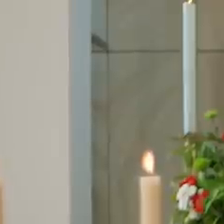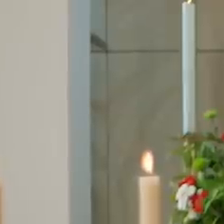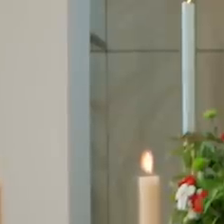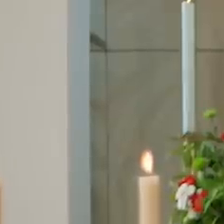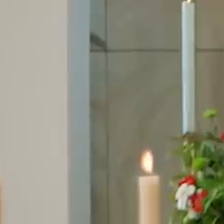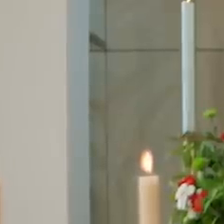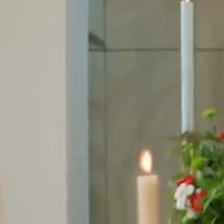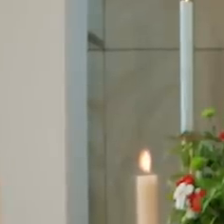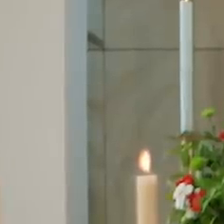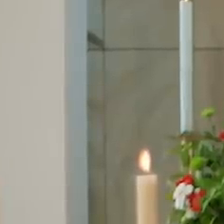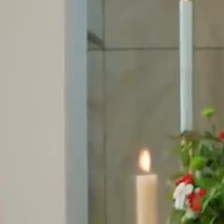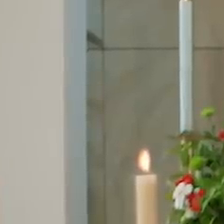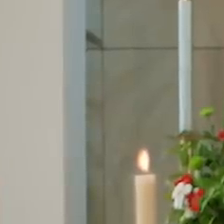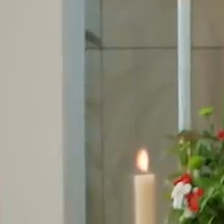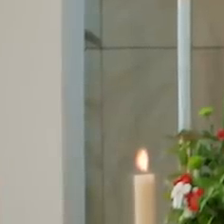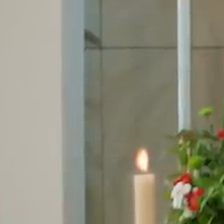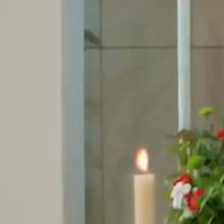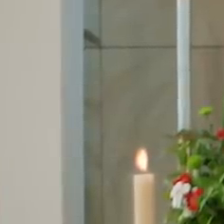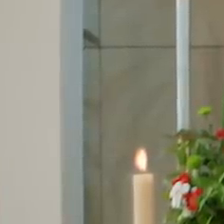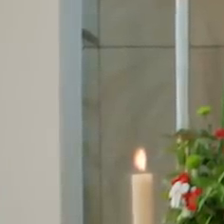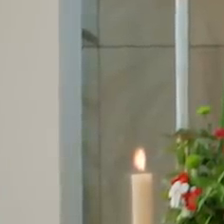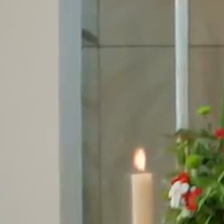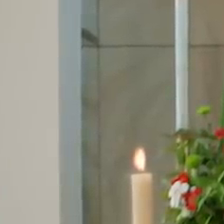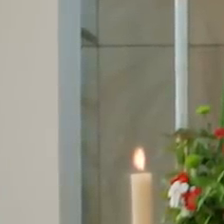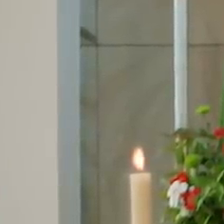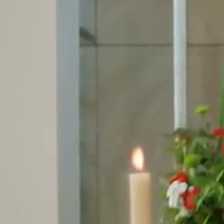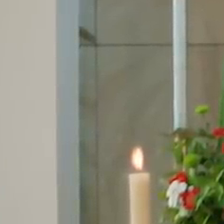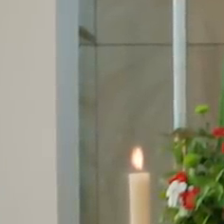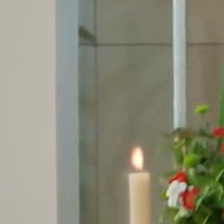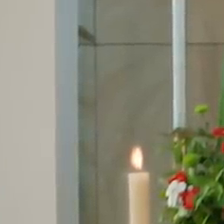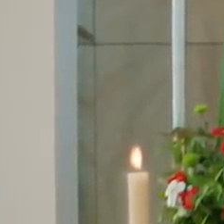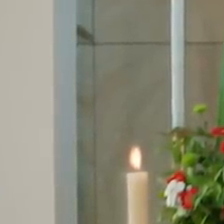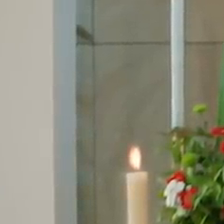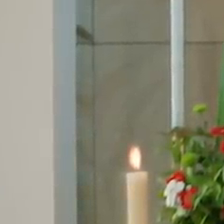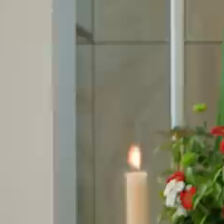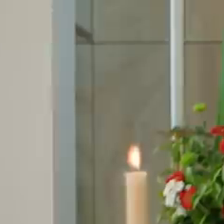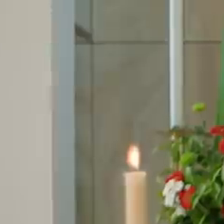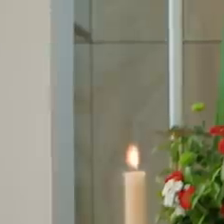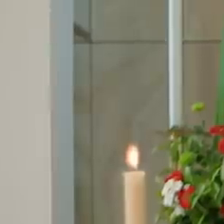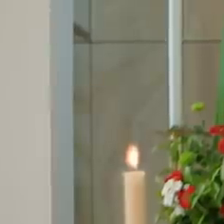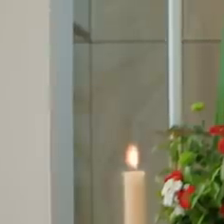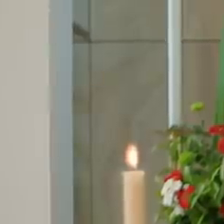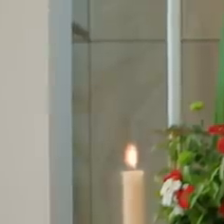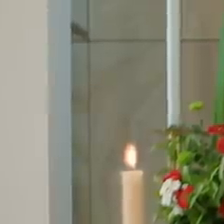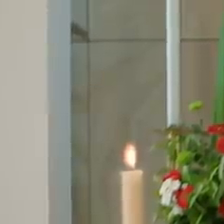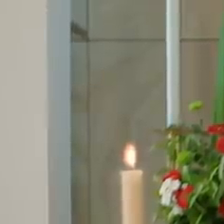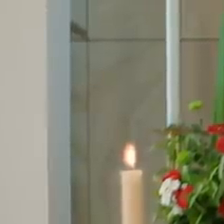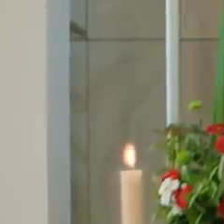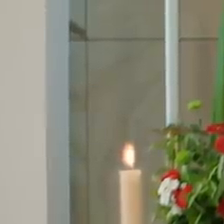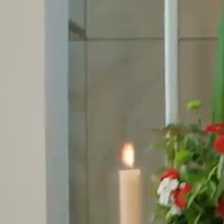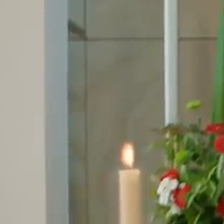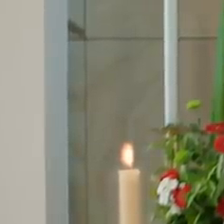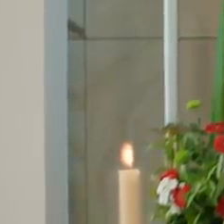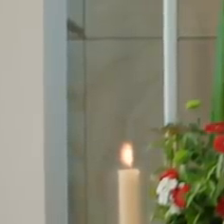heaven, hallowed be thy name. Thy kingdom come, thy will be done on earth as it is in heaven. Give